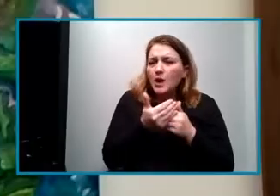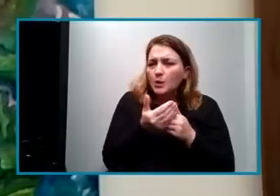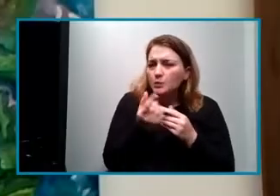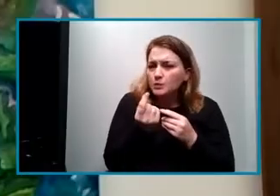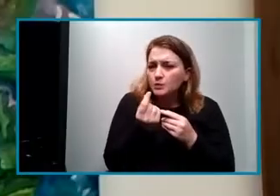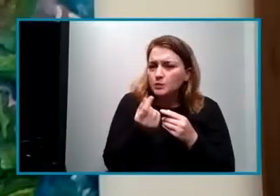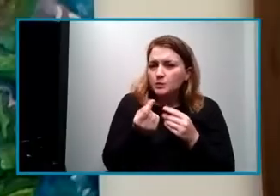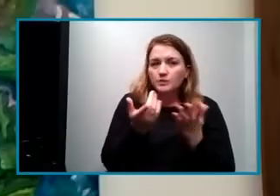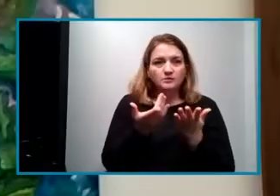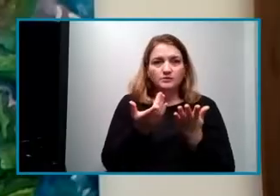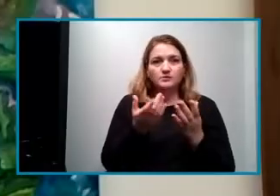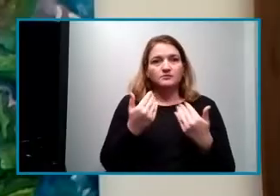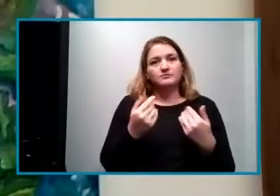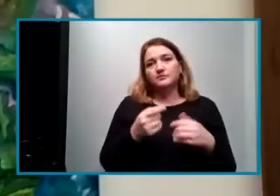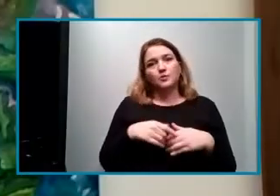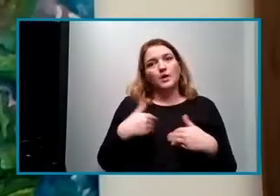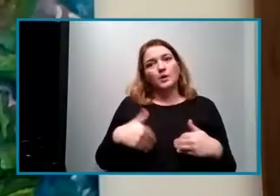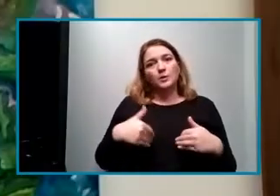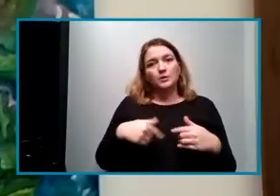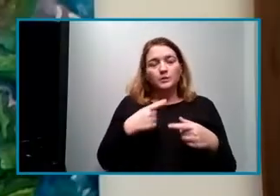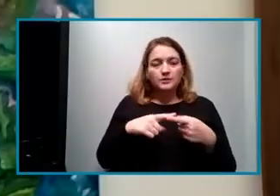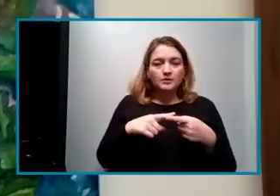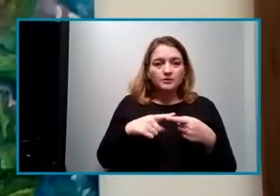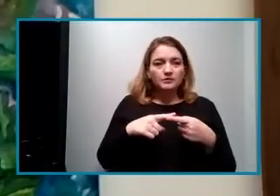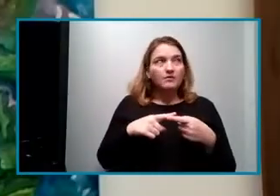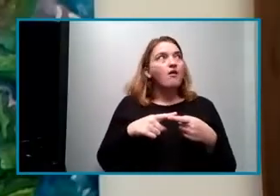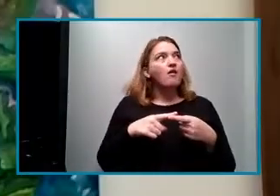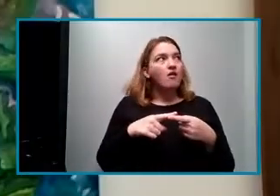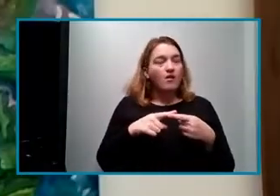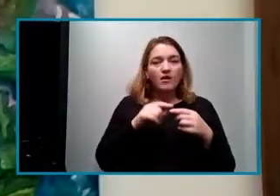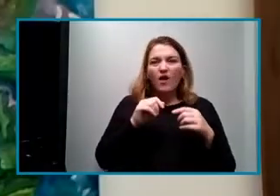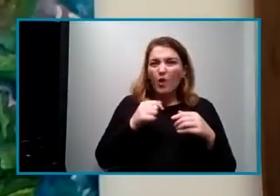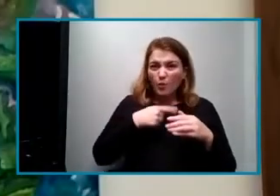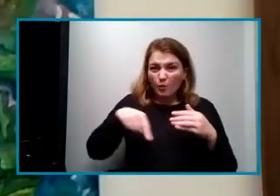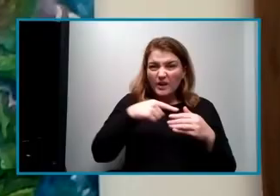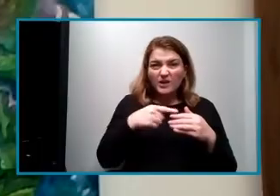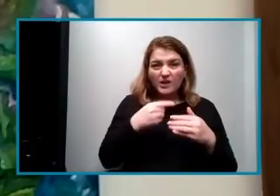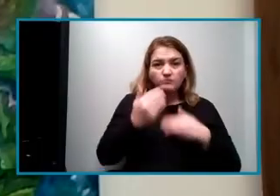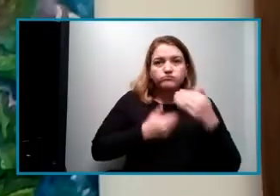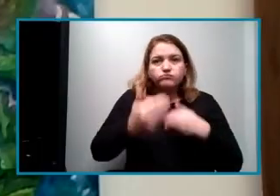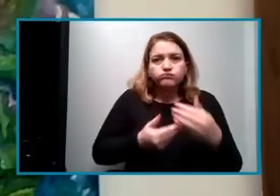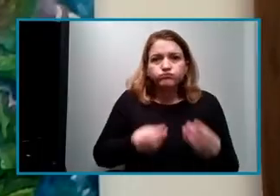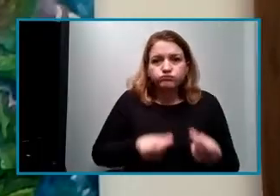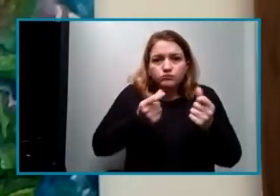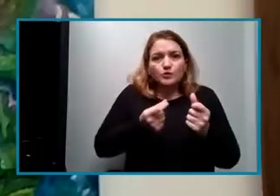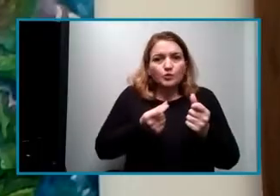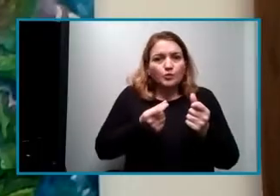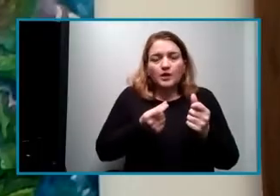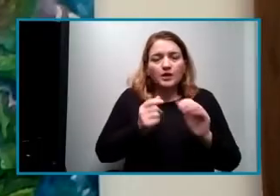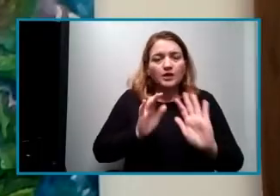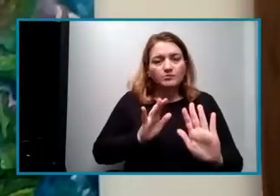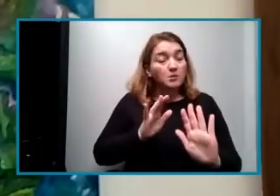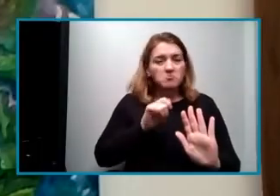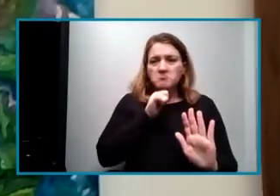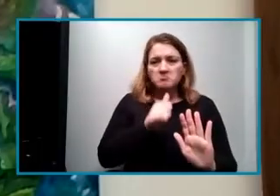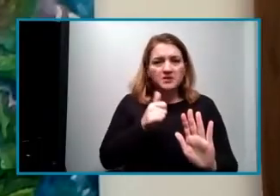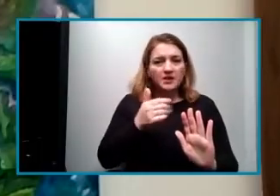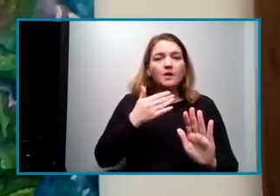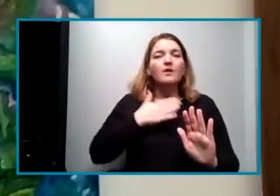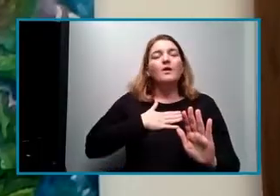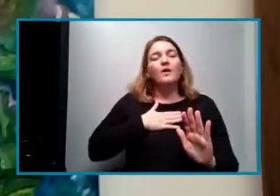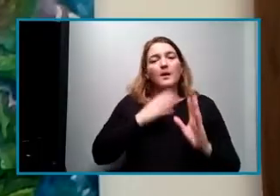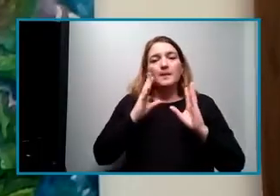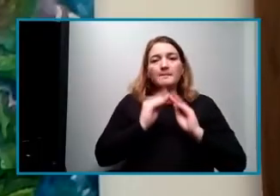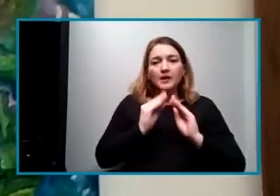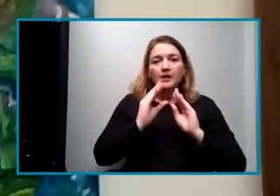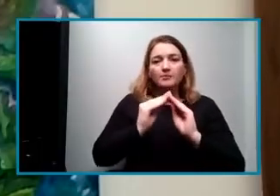those concerns of, are we going to try to get through this too quickly? But we had plenty of time, so many meetings that really helped us work through it